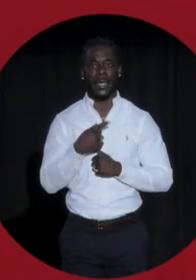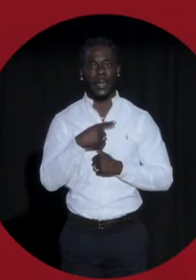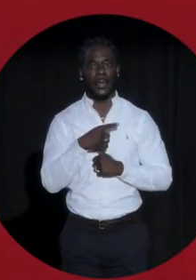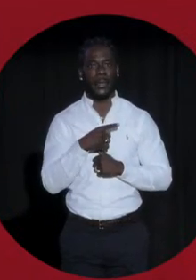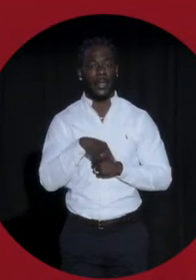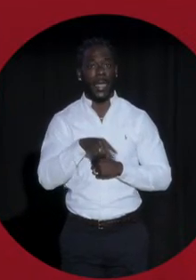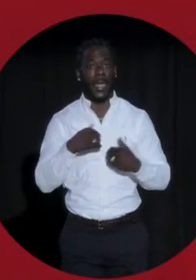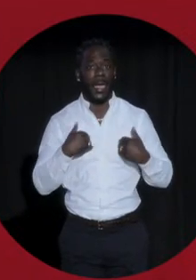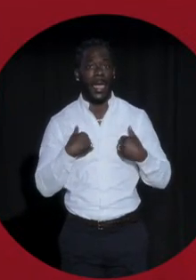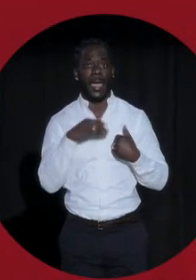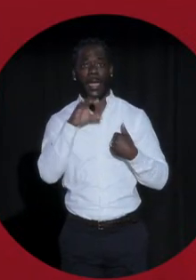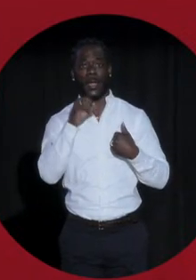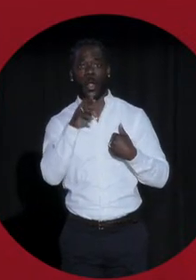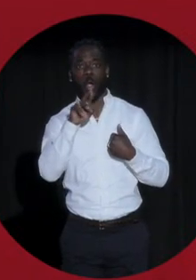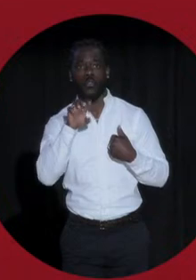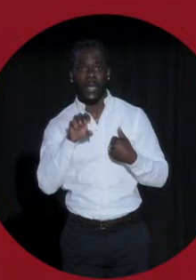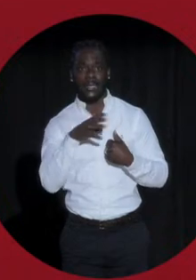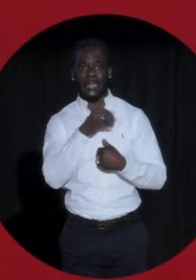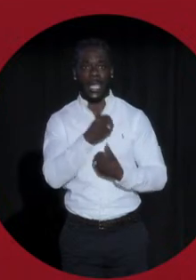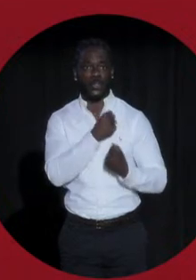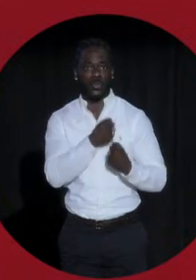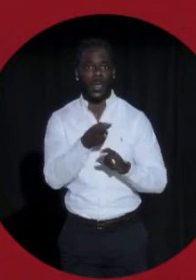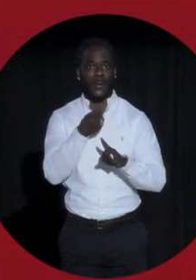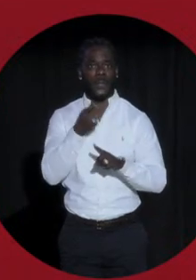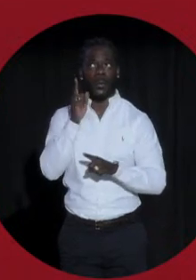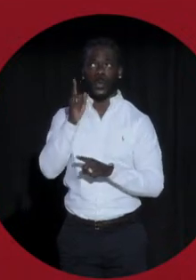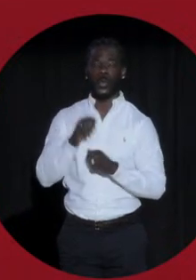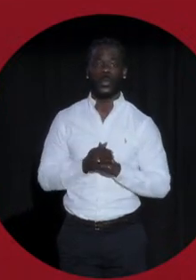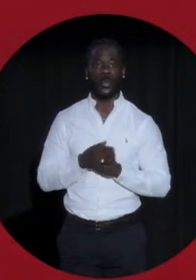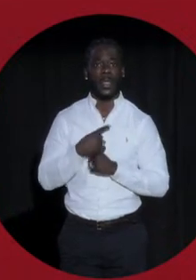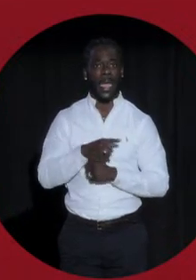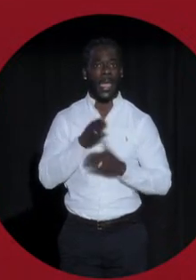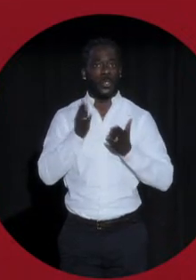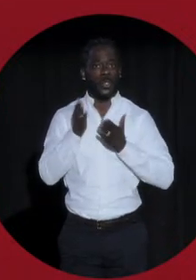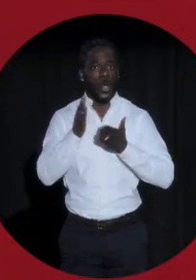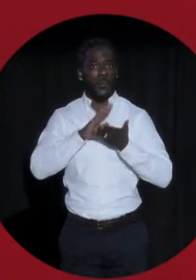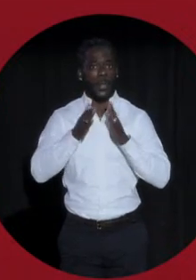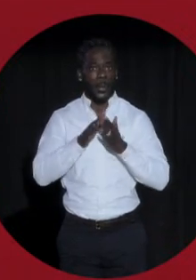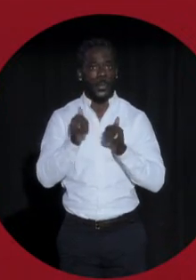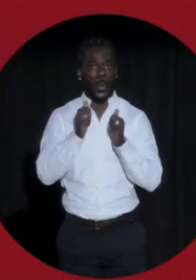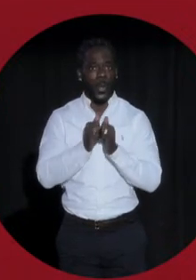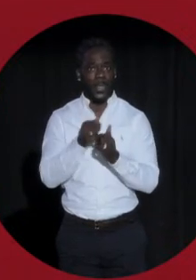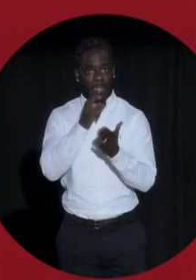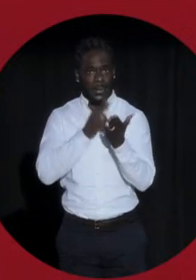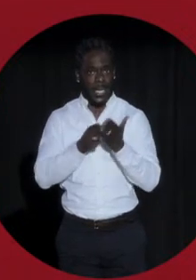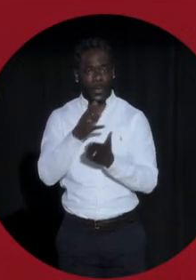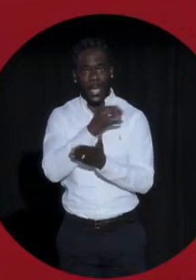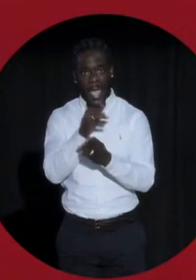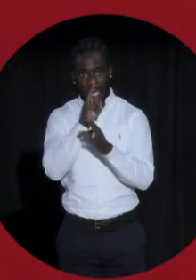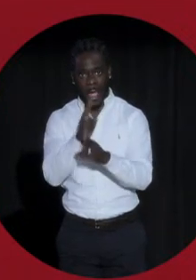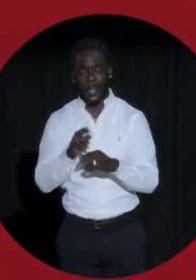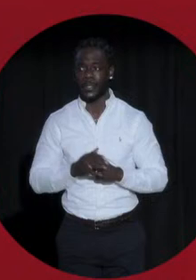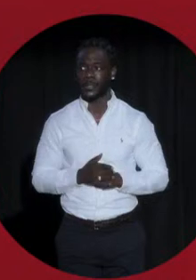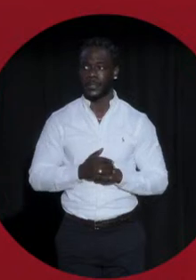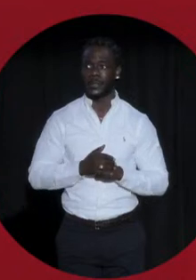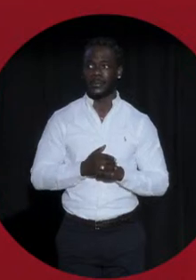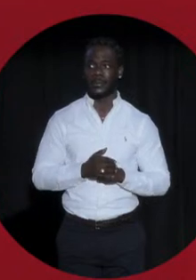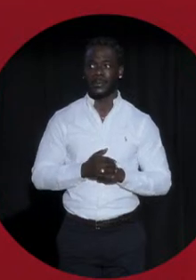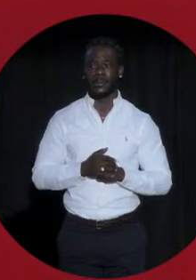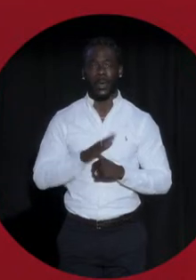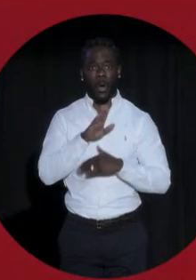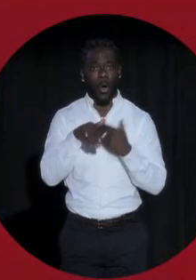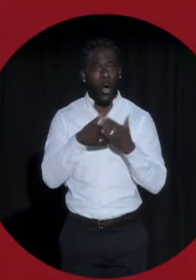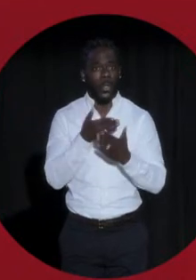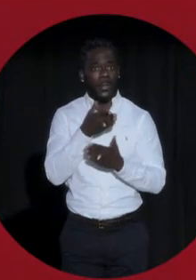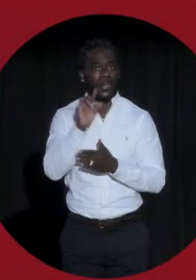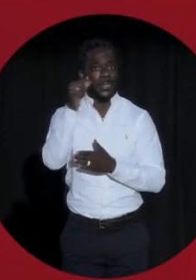and strength from you. May they serve our community with integrity and honor. For all of these government officials